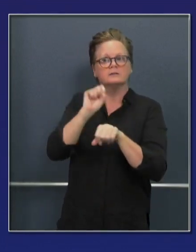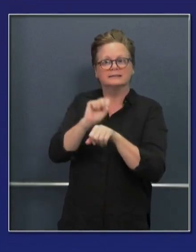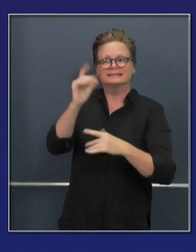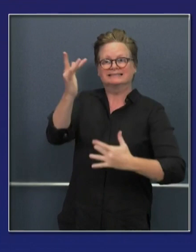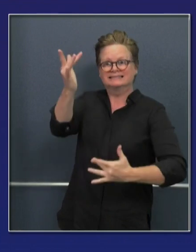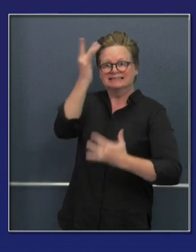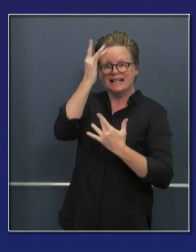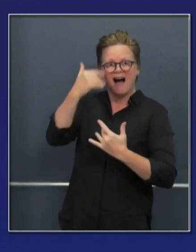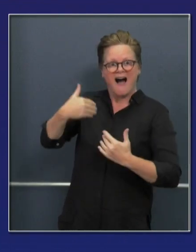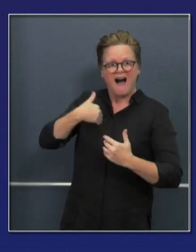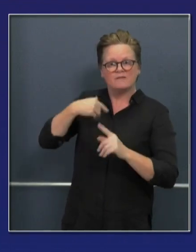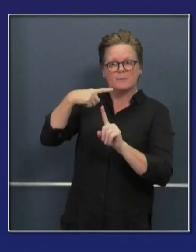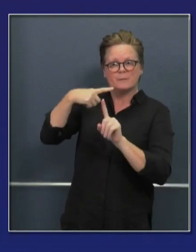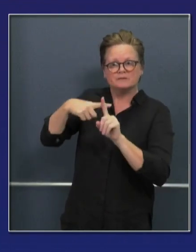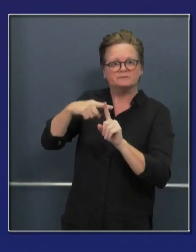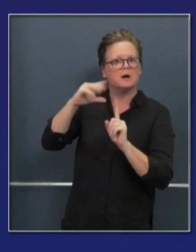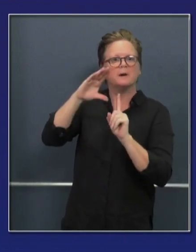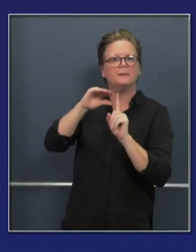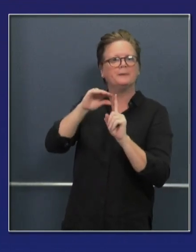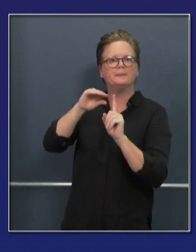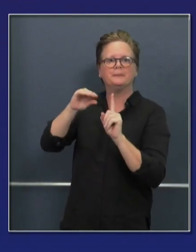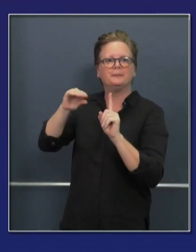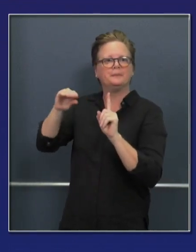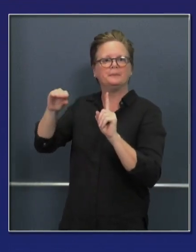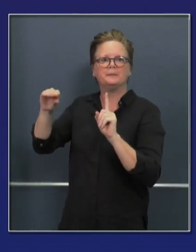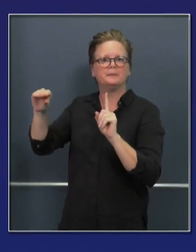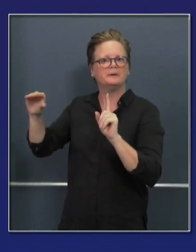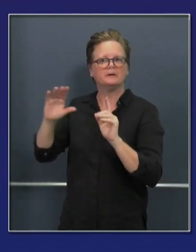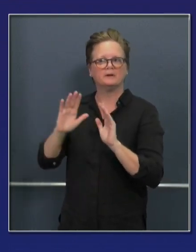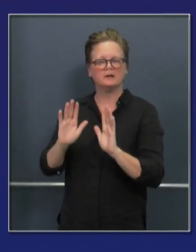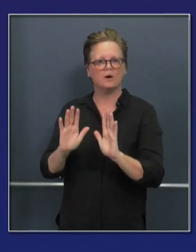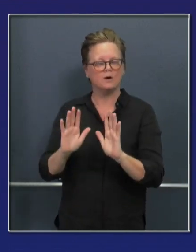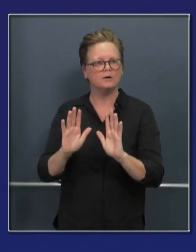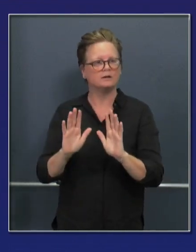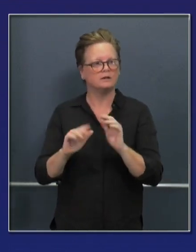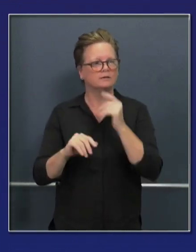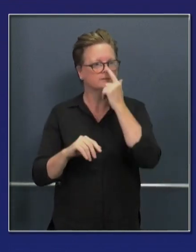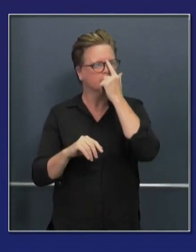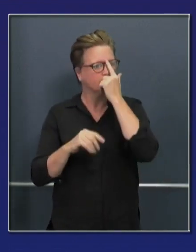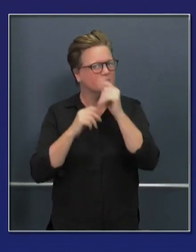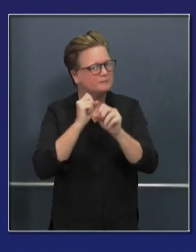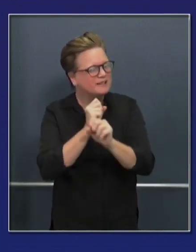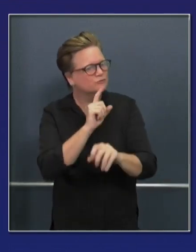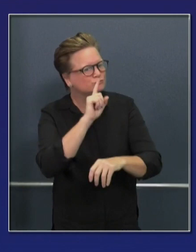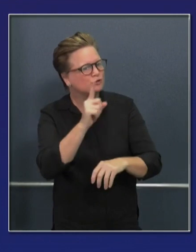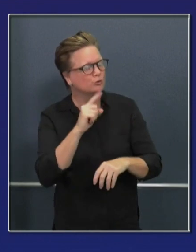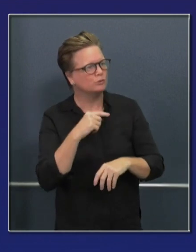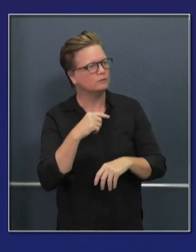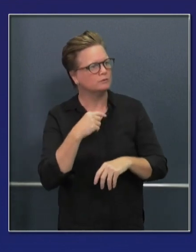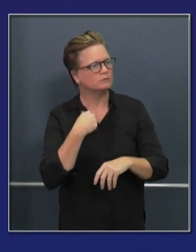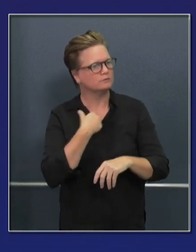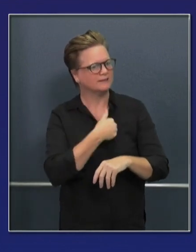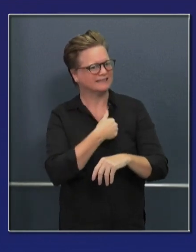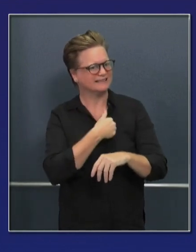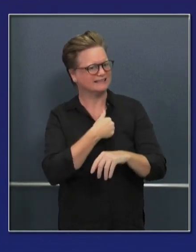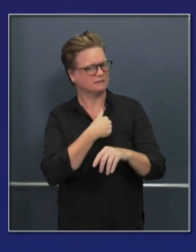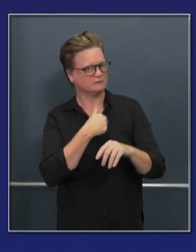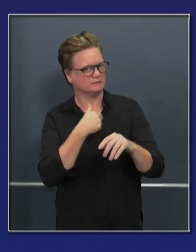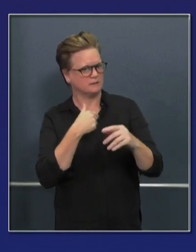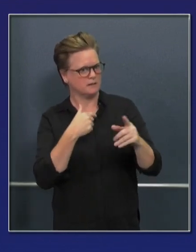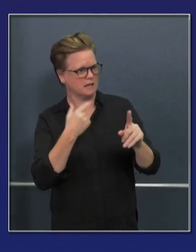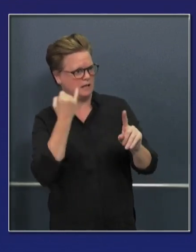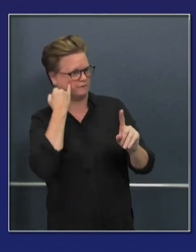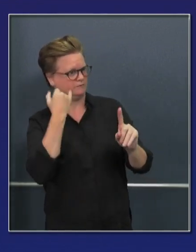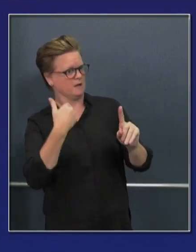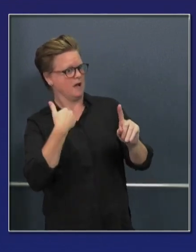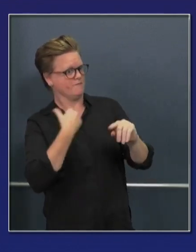imperative as one of the indicators to make sure that we have the capacity in the state to meet hospitalization surge and